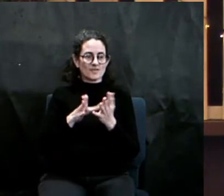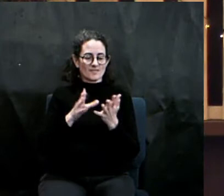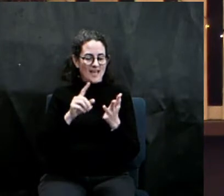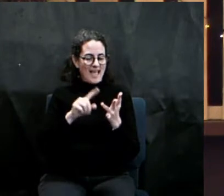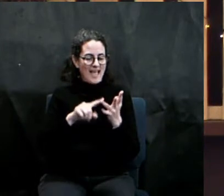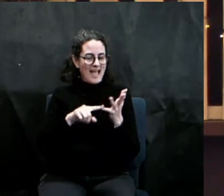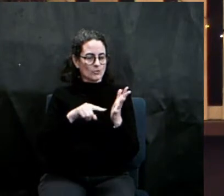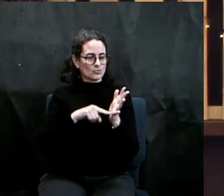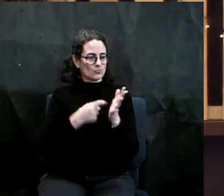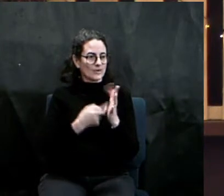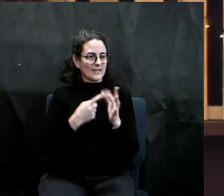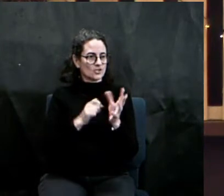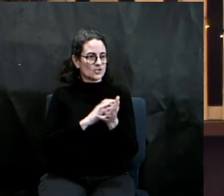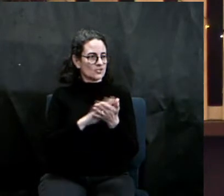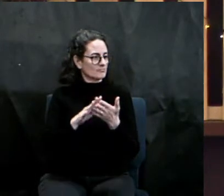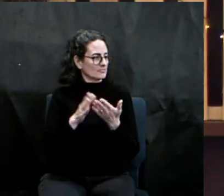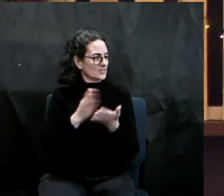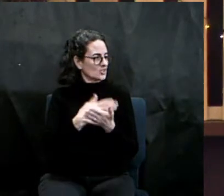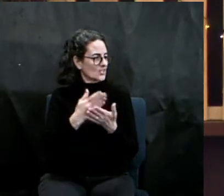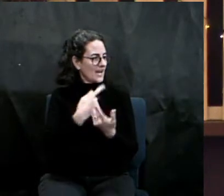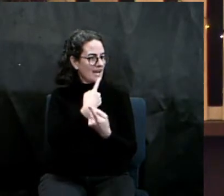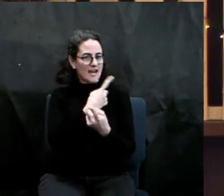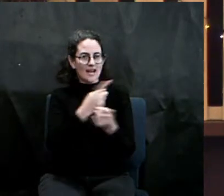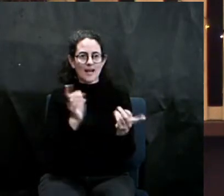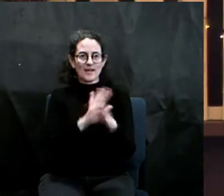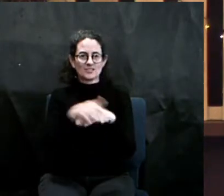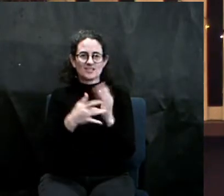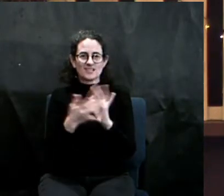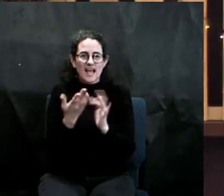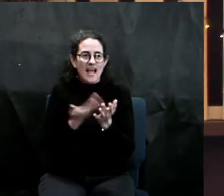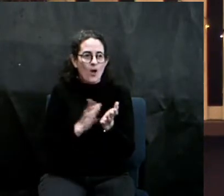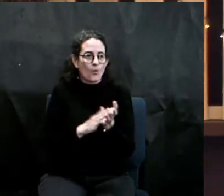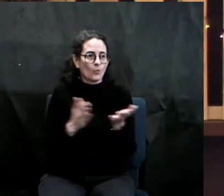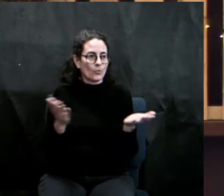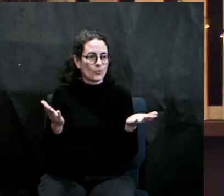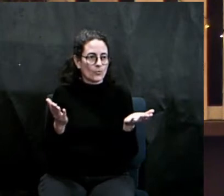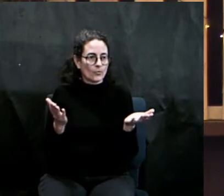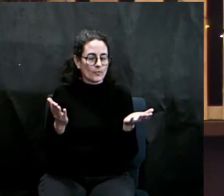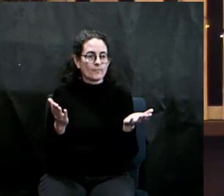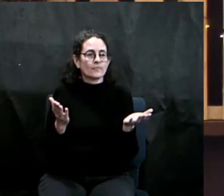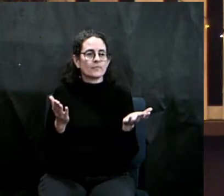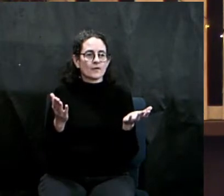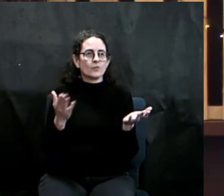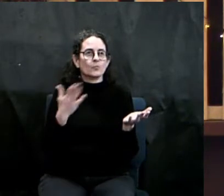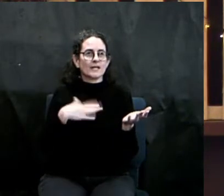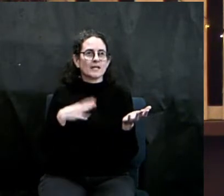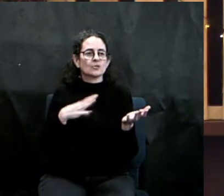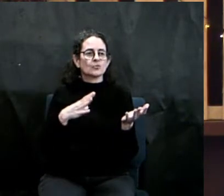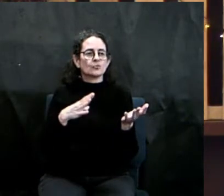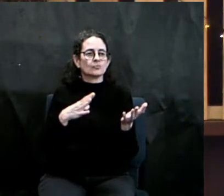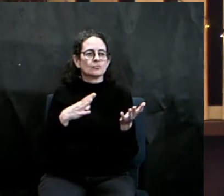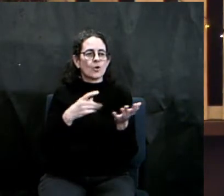But I suspect this may also be a time for us as a church to reset our